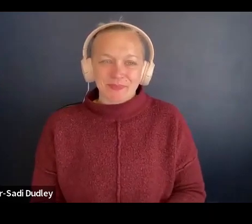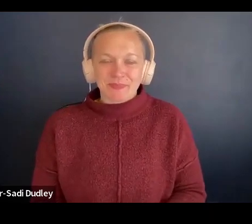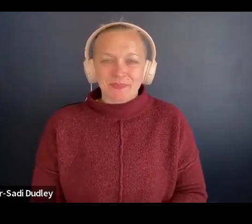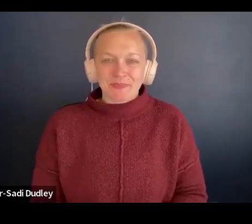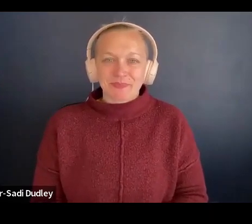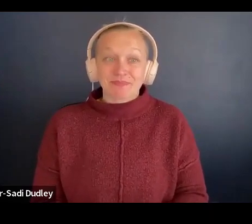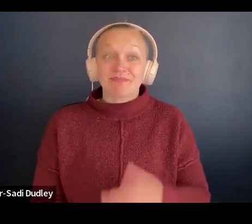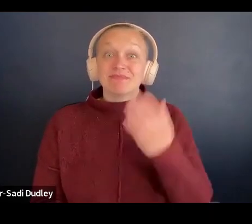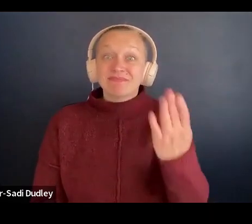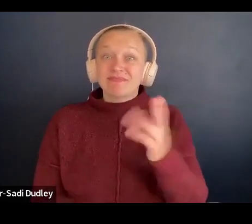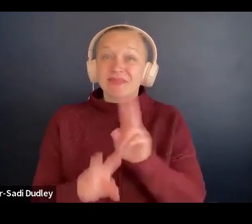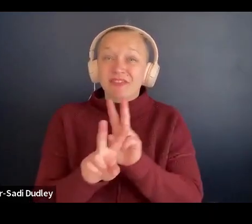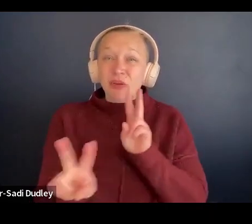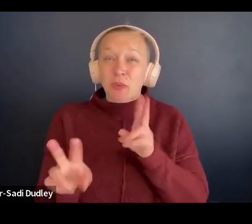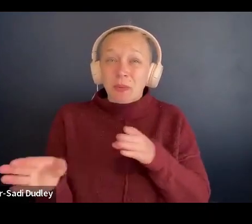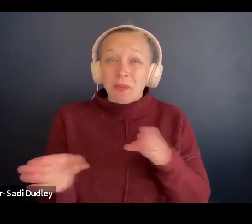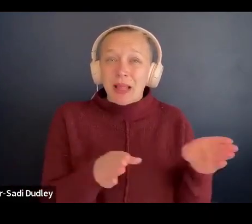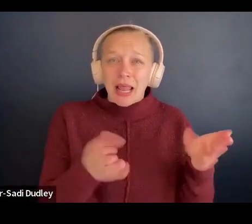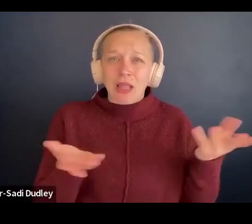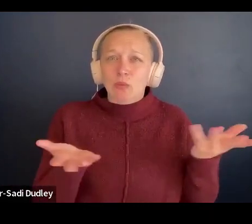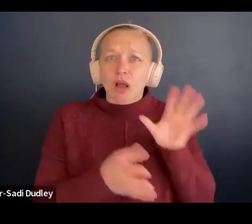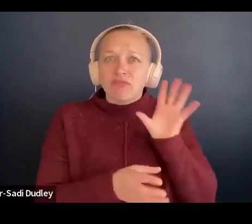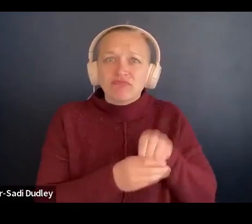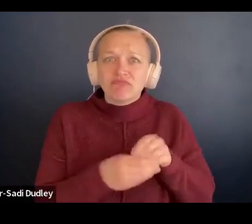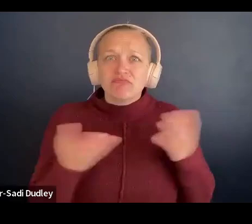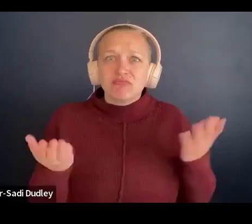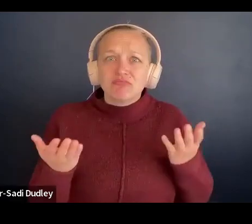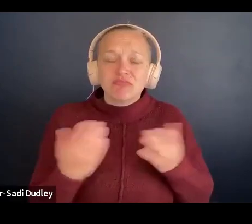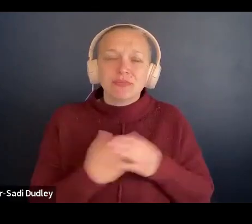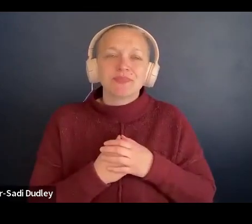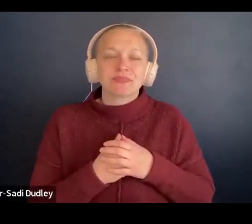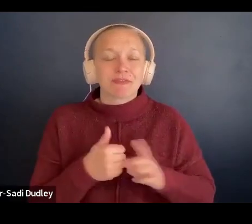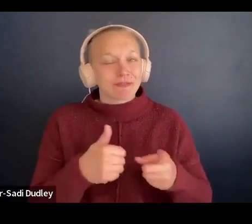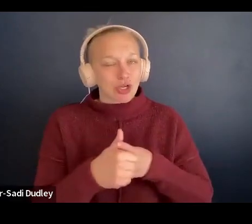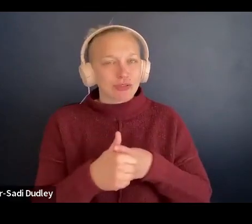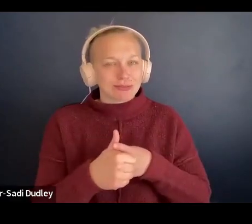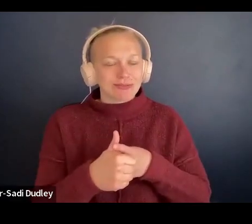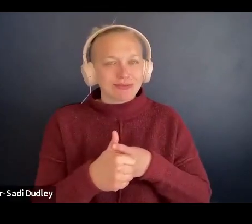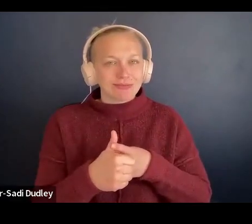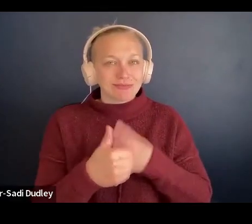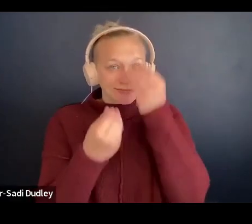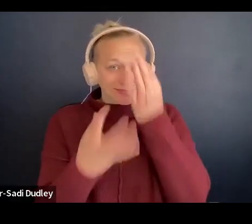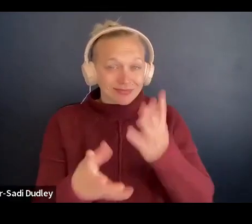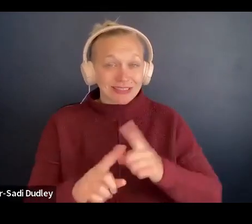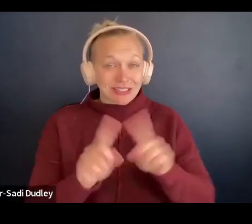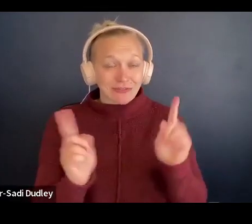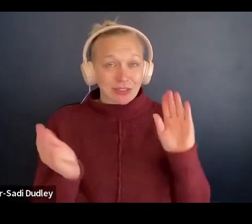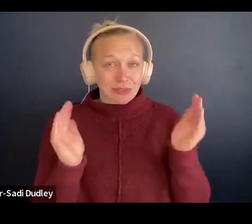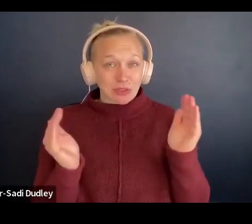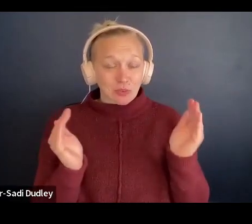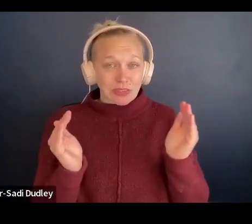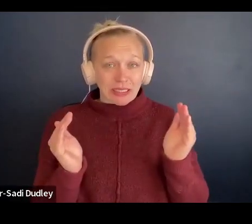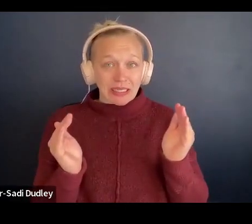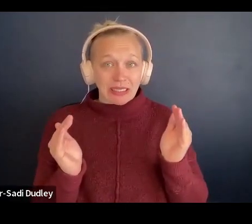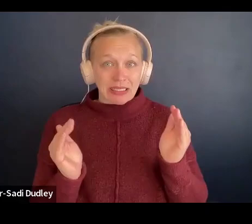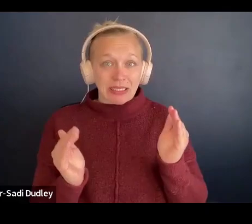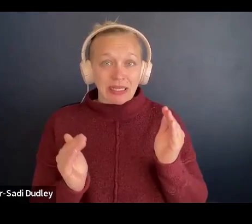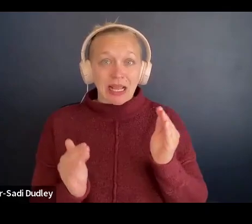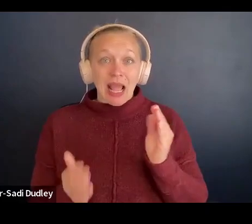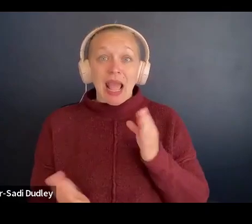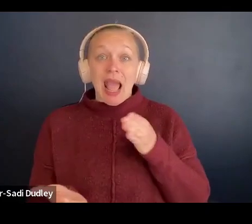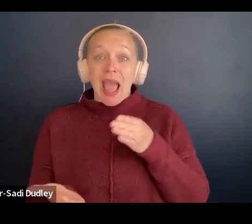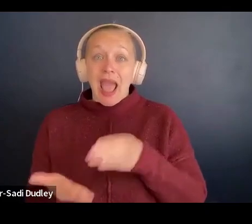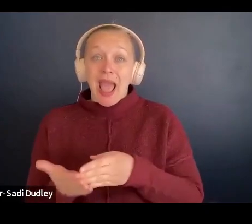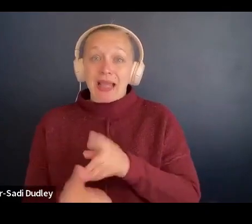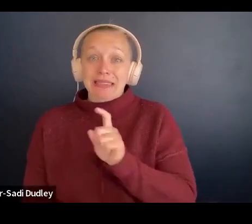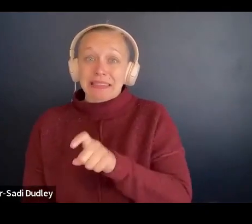So funeral planning, what it entails. So first off, understand that there's a difference between at-need planning and